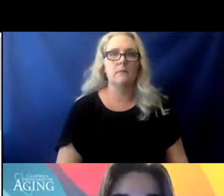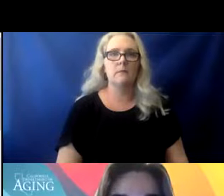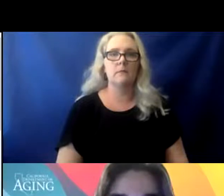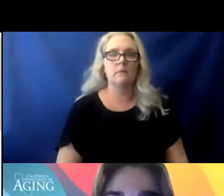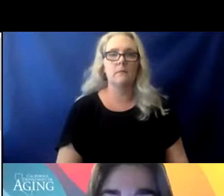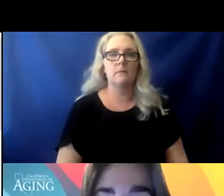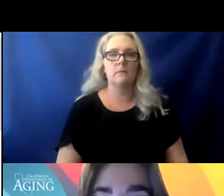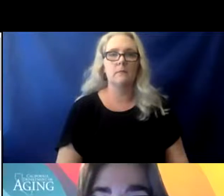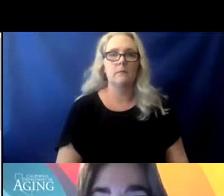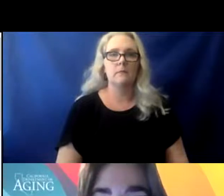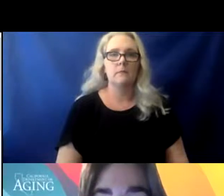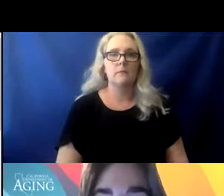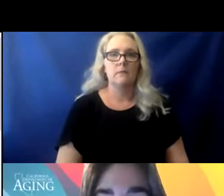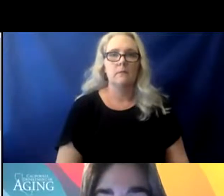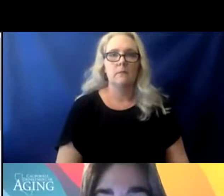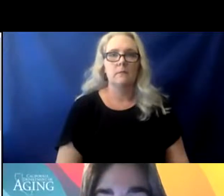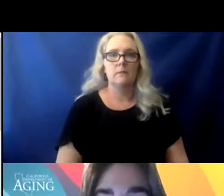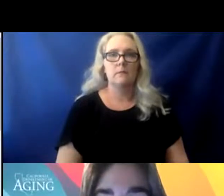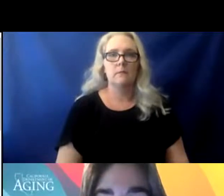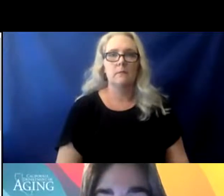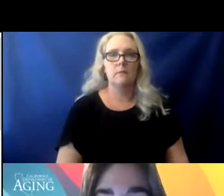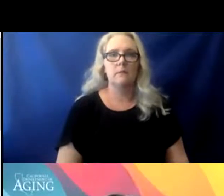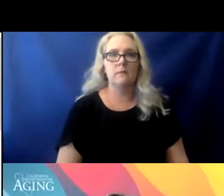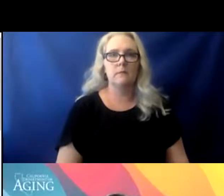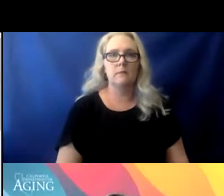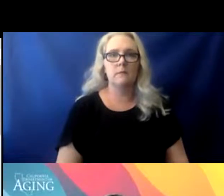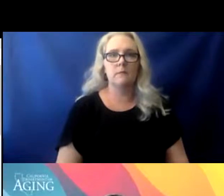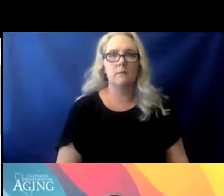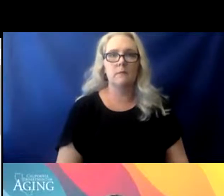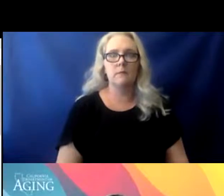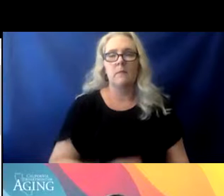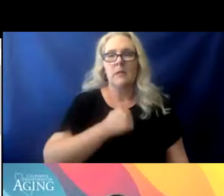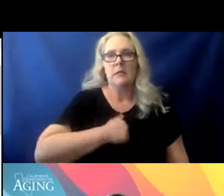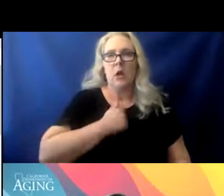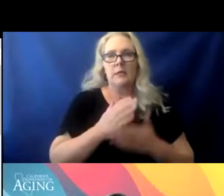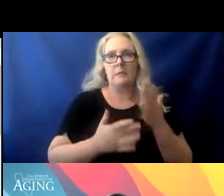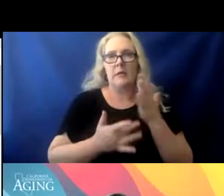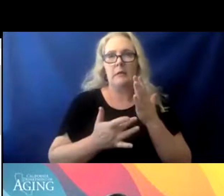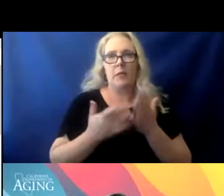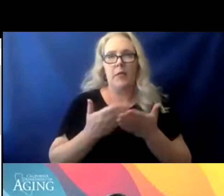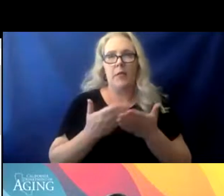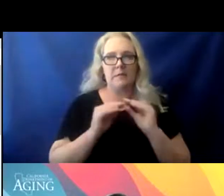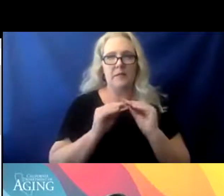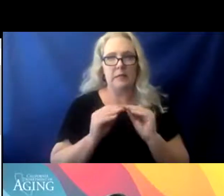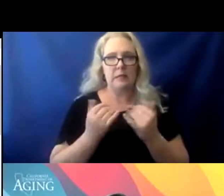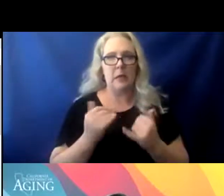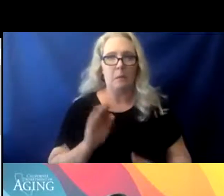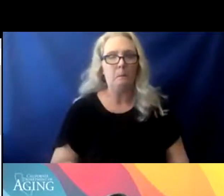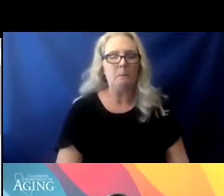Just a moment. Sorry for this, folks. I'm going to keep us out of full screen mode so that it's easier for me to do this over time. I'm going to refresh this page.